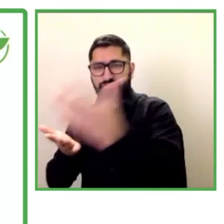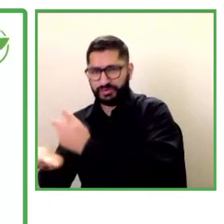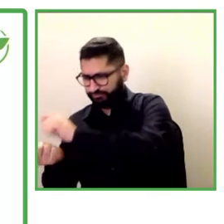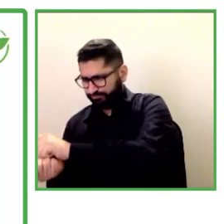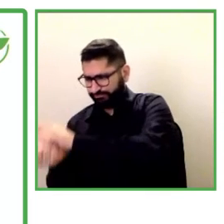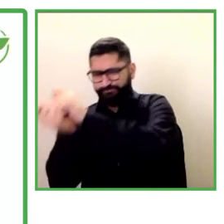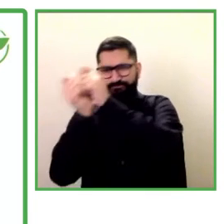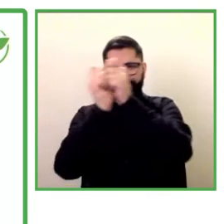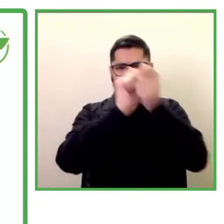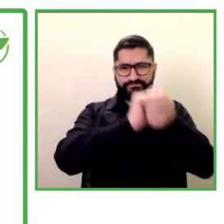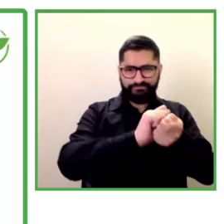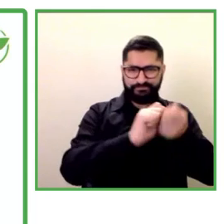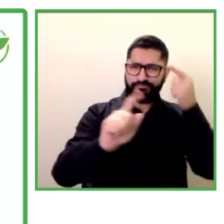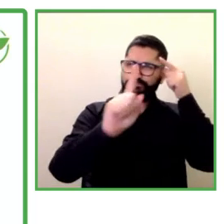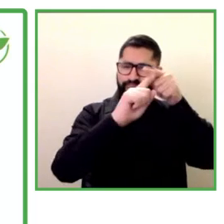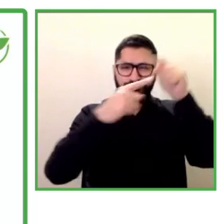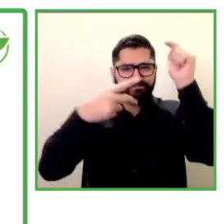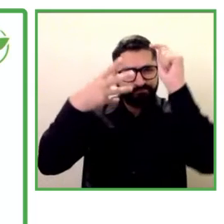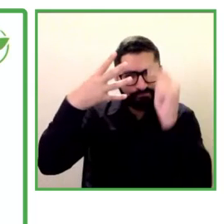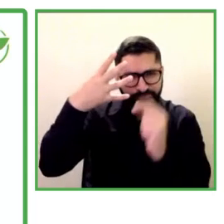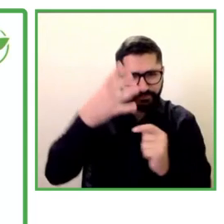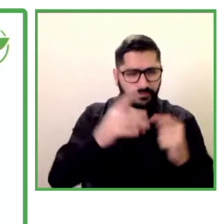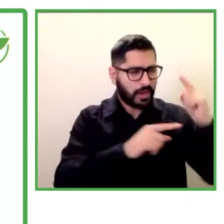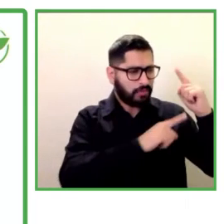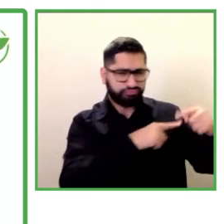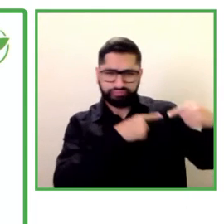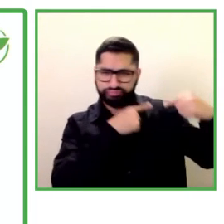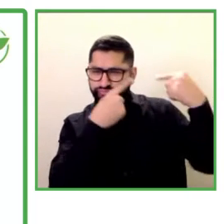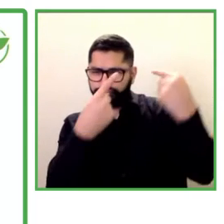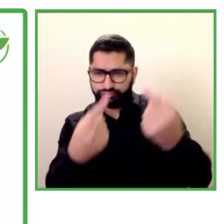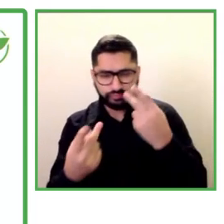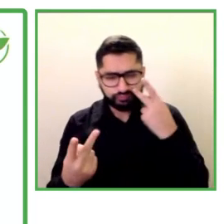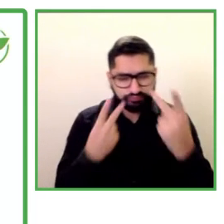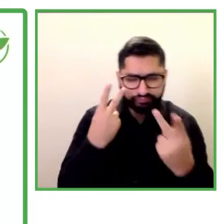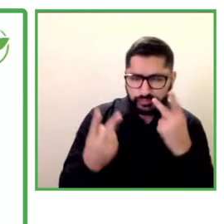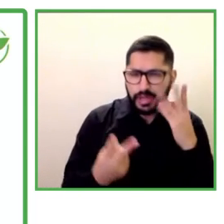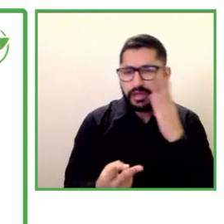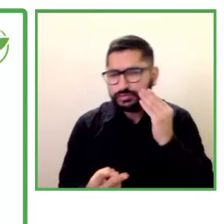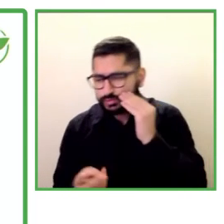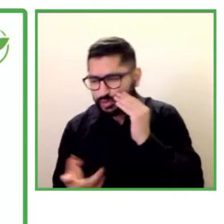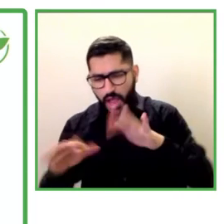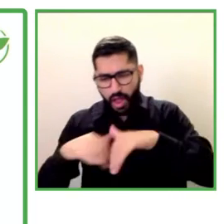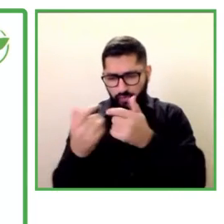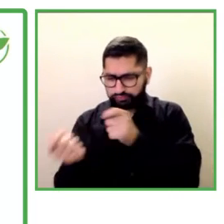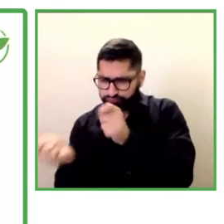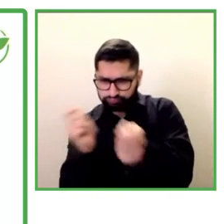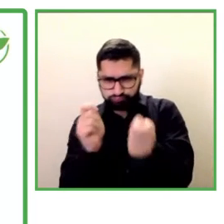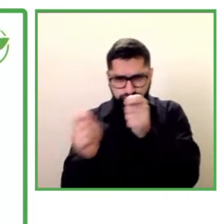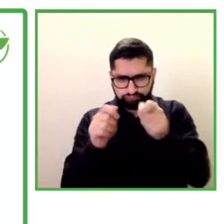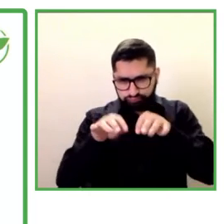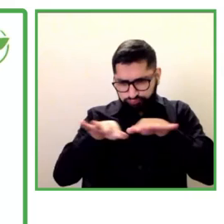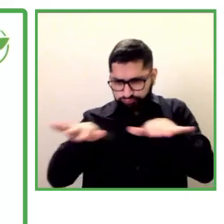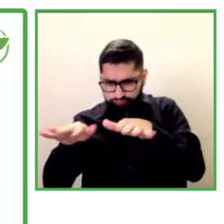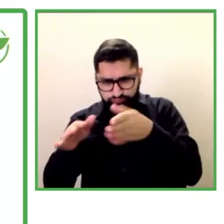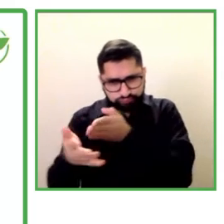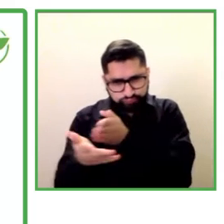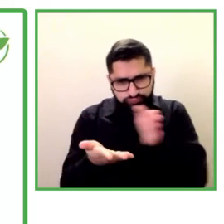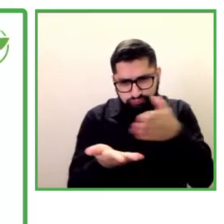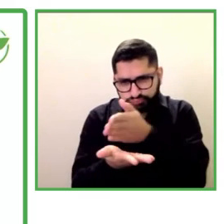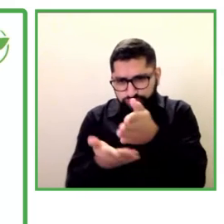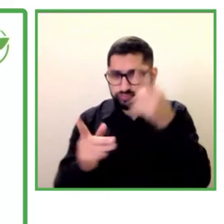the companies. So we can measure year after year how the companies are moving along and how they are being able to achieve the different